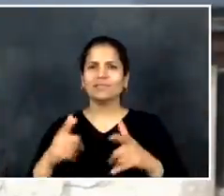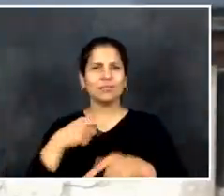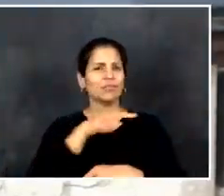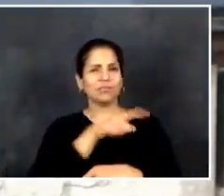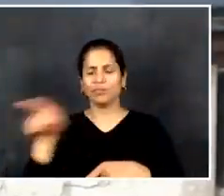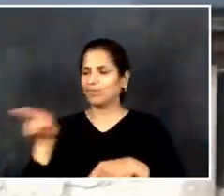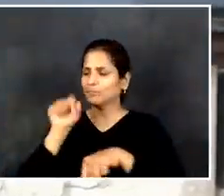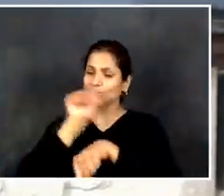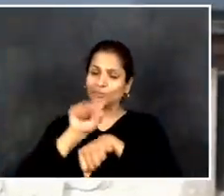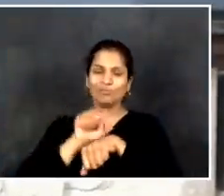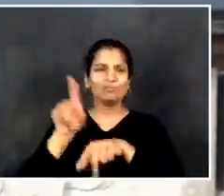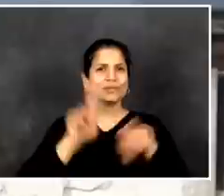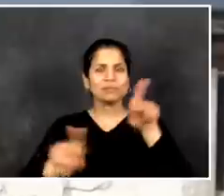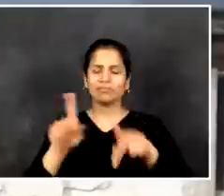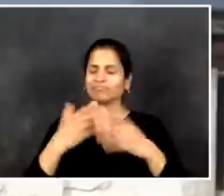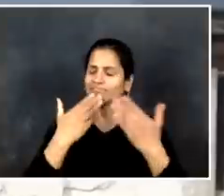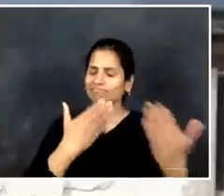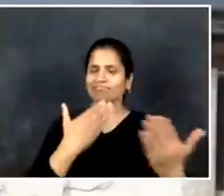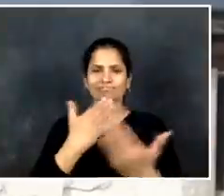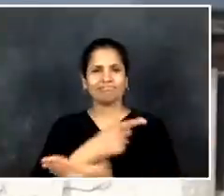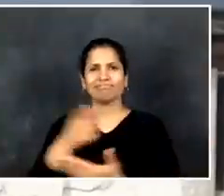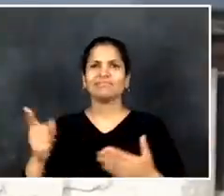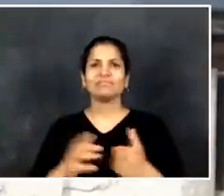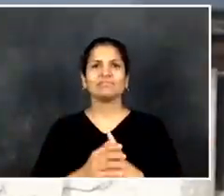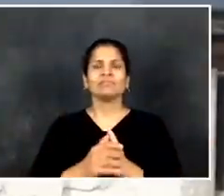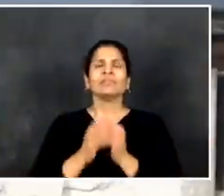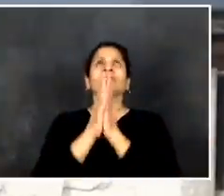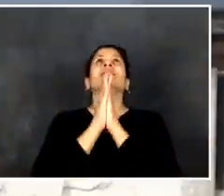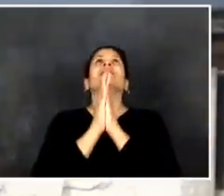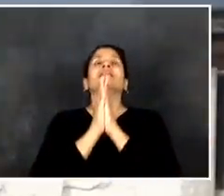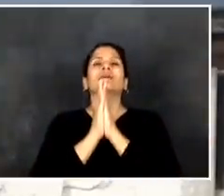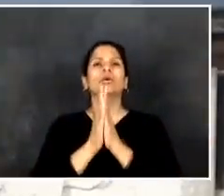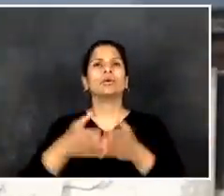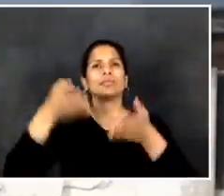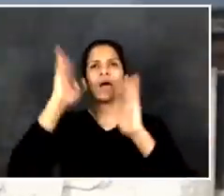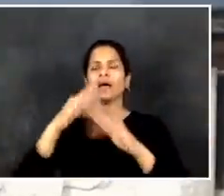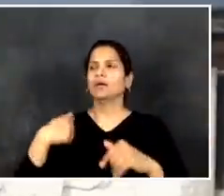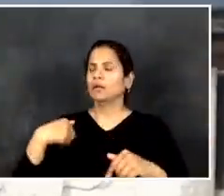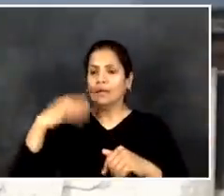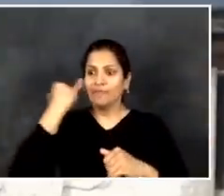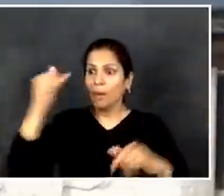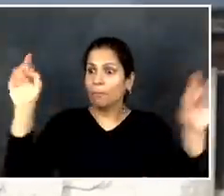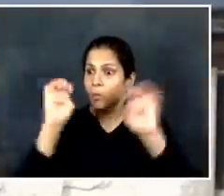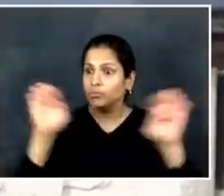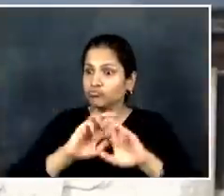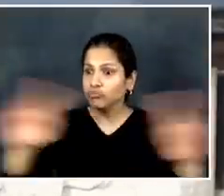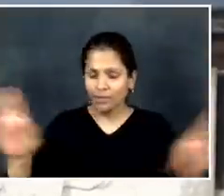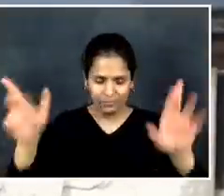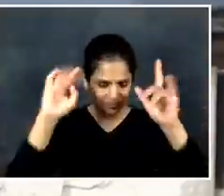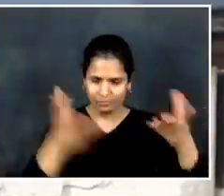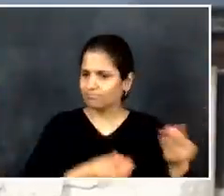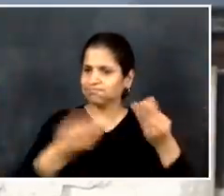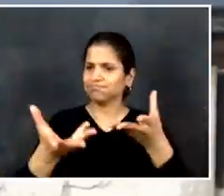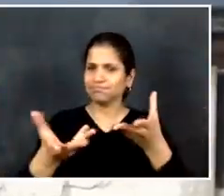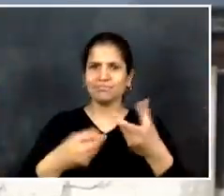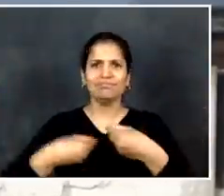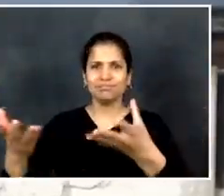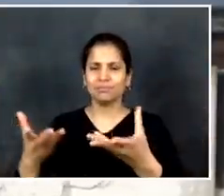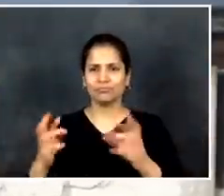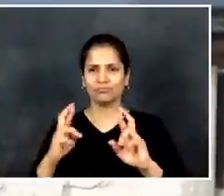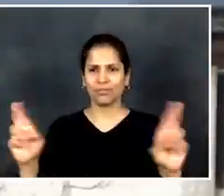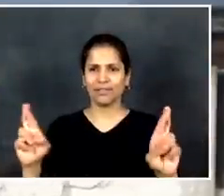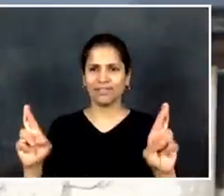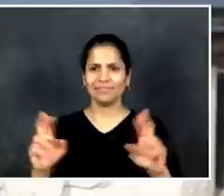moment. But I remind everyone, again, not out of the woods by any stretch. We're dealing with, I always say, a ferocious enemy in